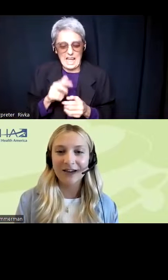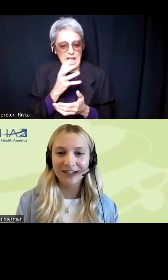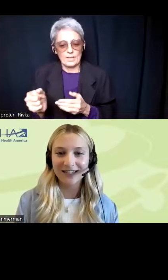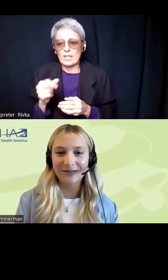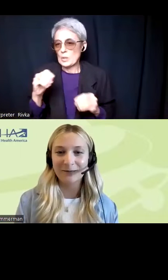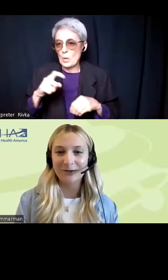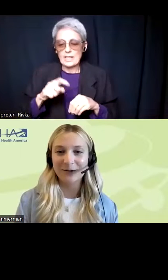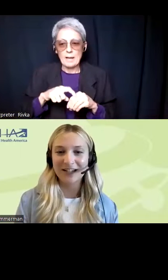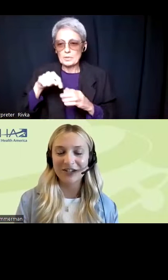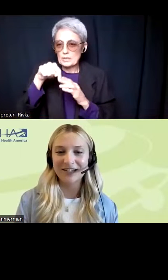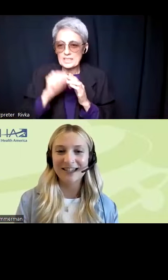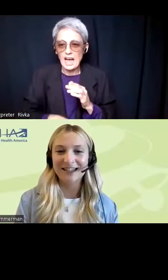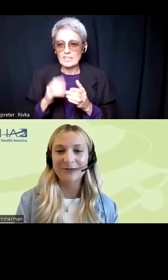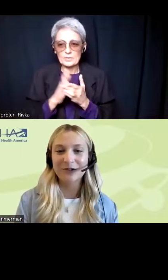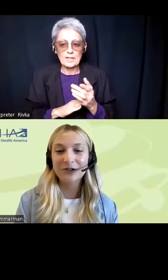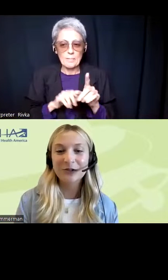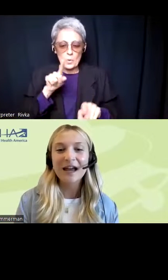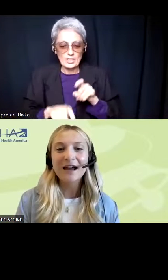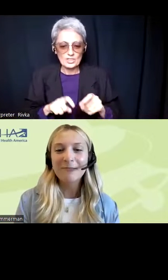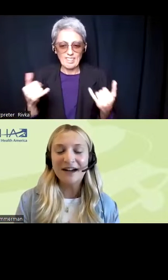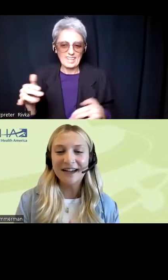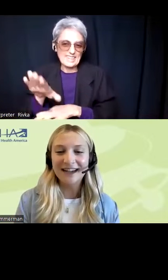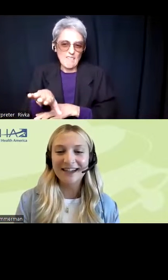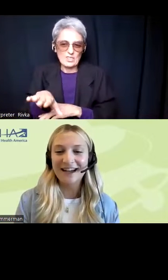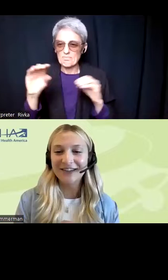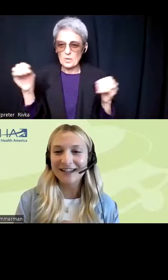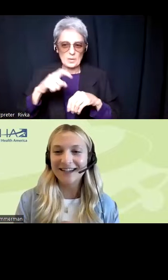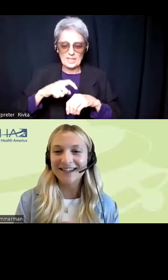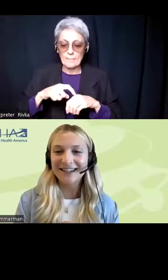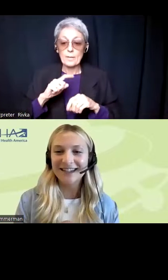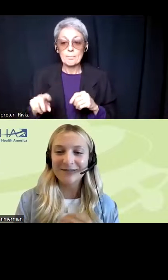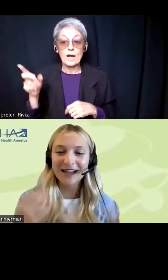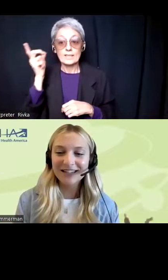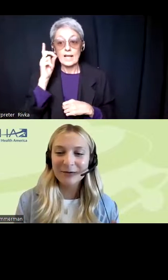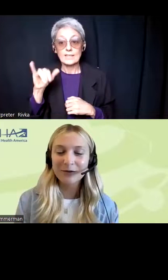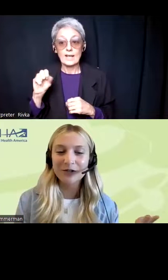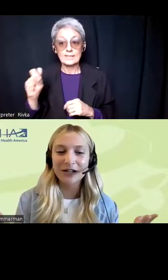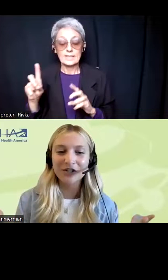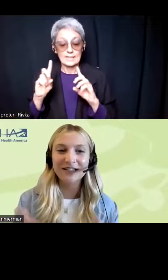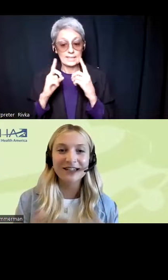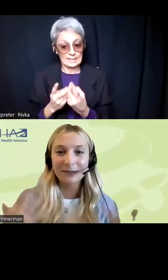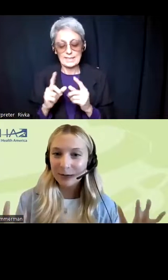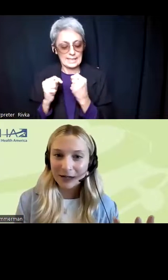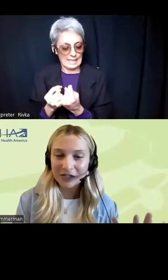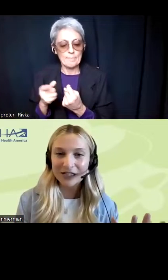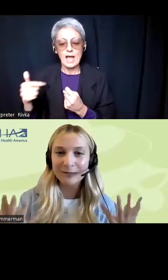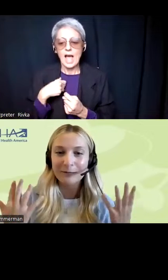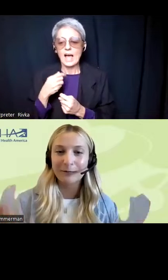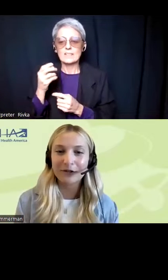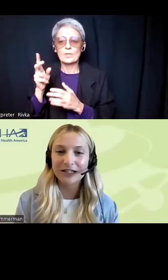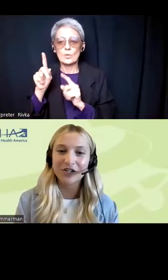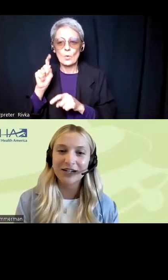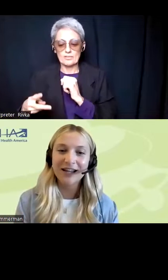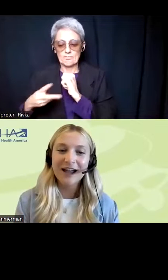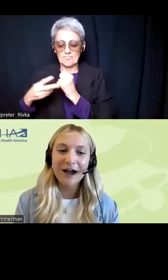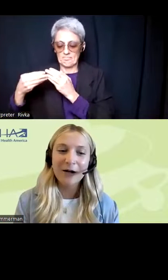to dive into some of those questions this afternoon, but the Dallas ISD team has some of those questions and some of the questions from the